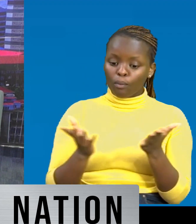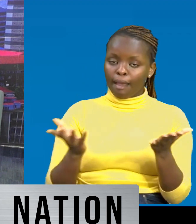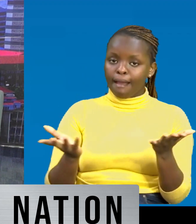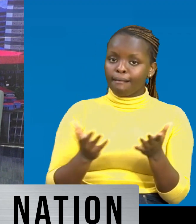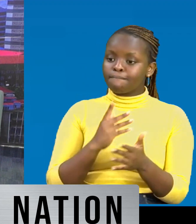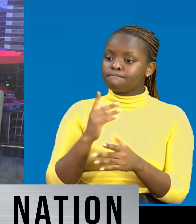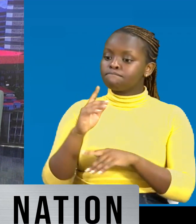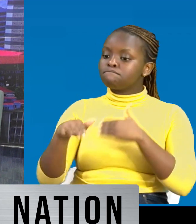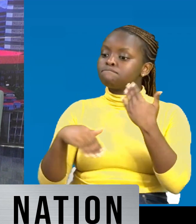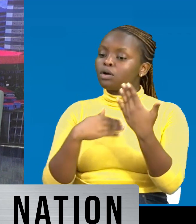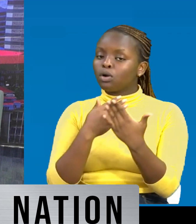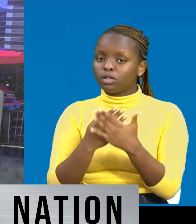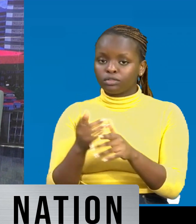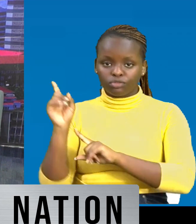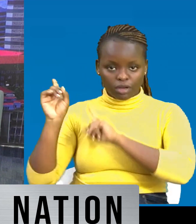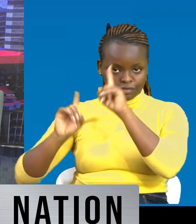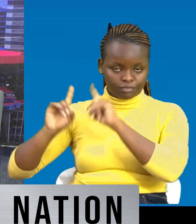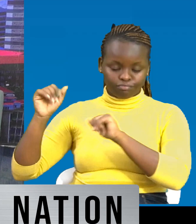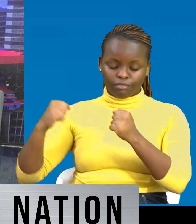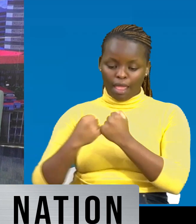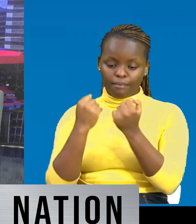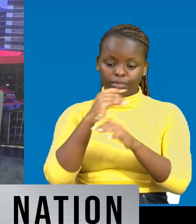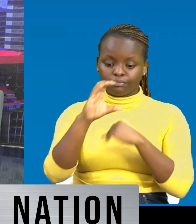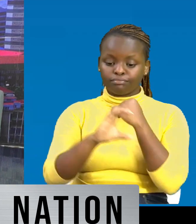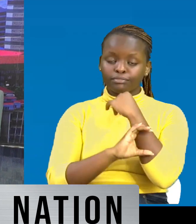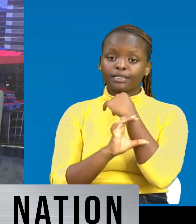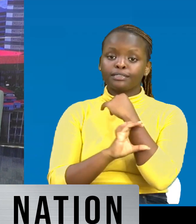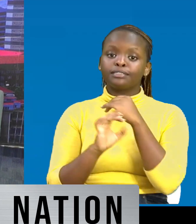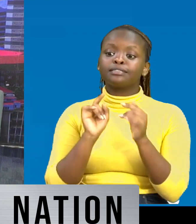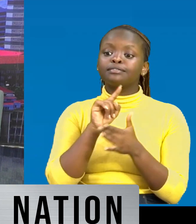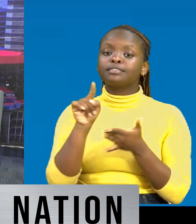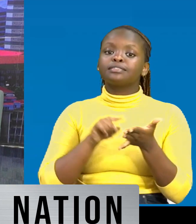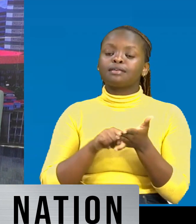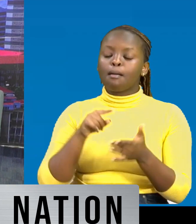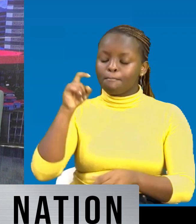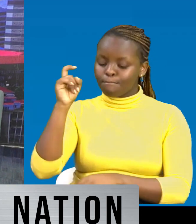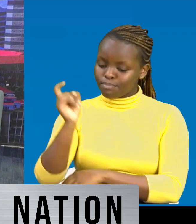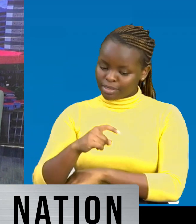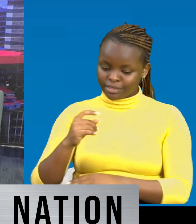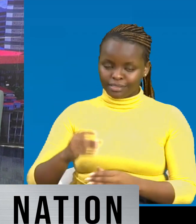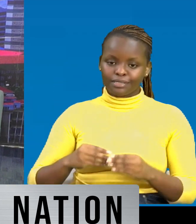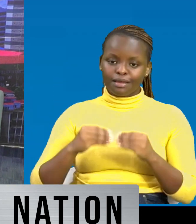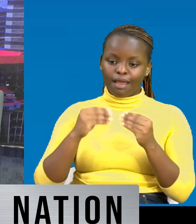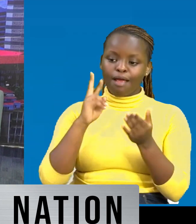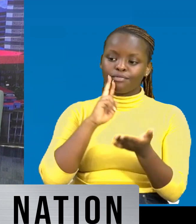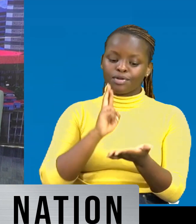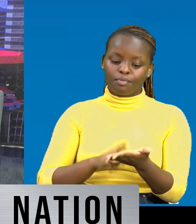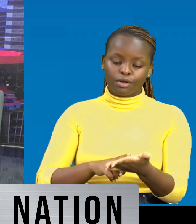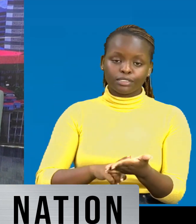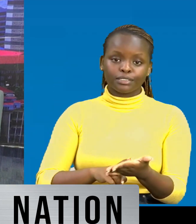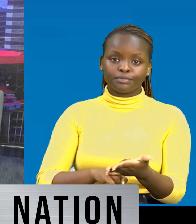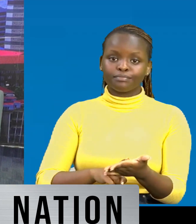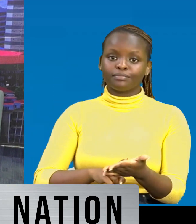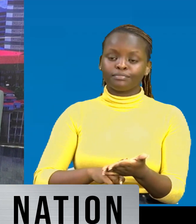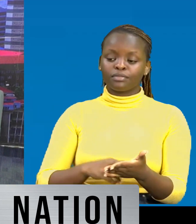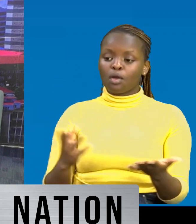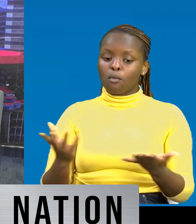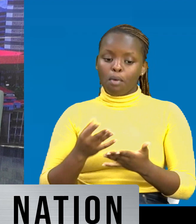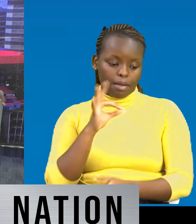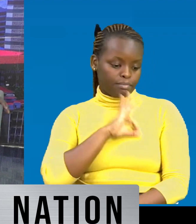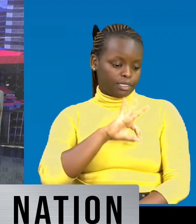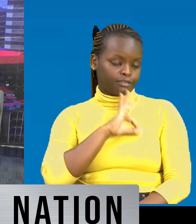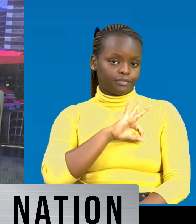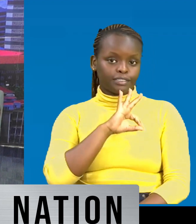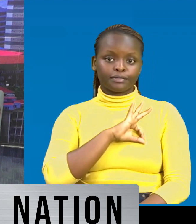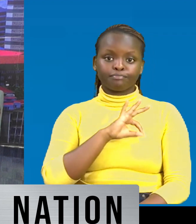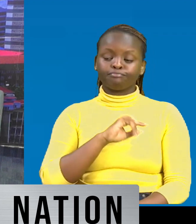that happens in this country, you must give us an outcome of that travel, a report that tells us where we benefited, Jonah?